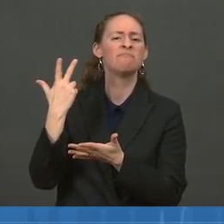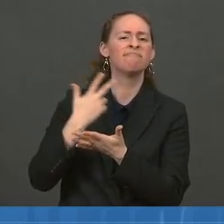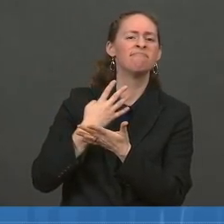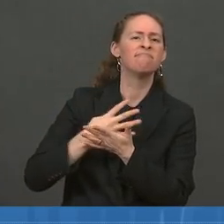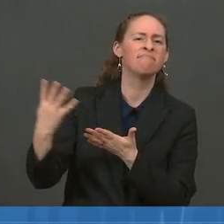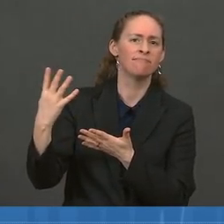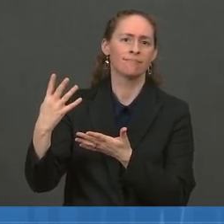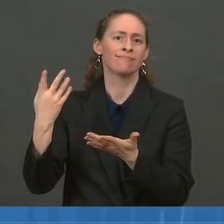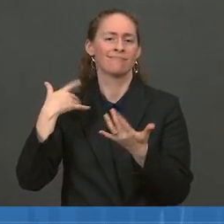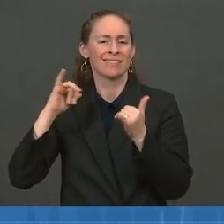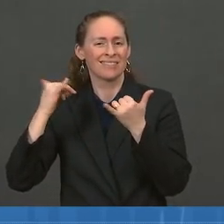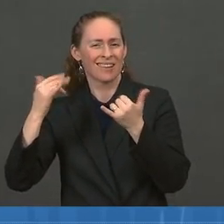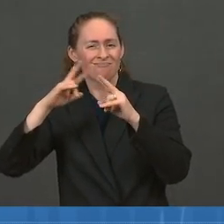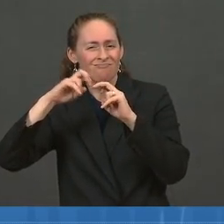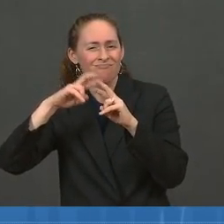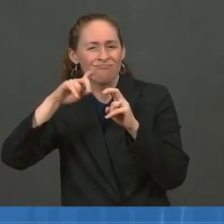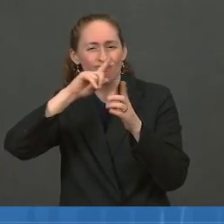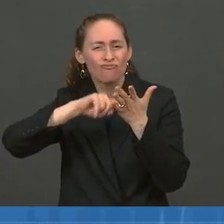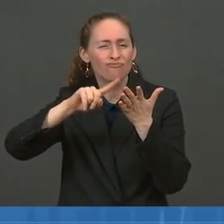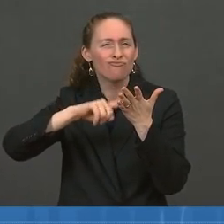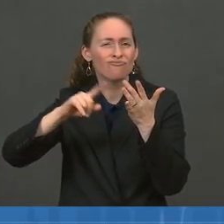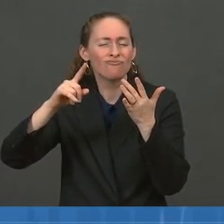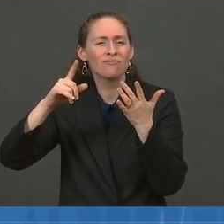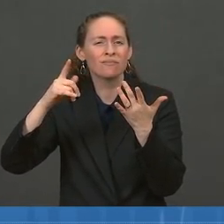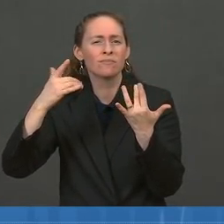Next question.